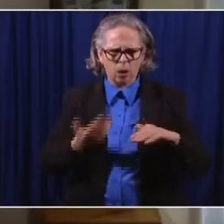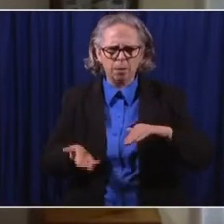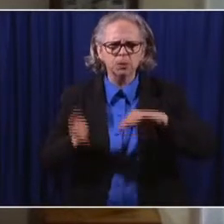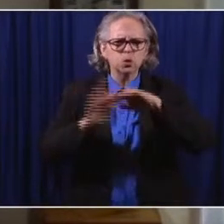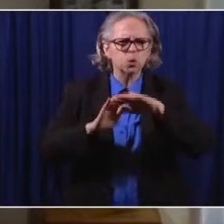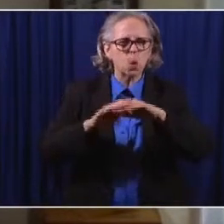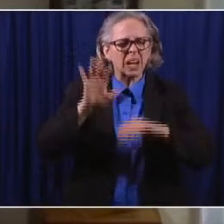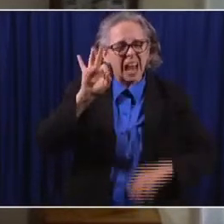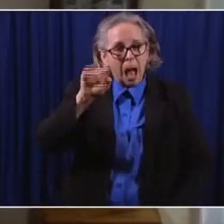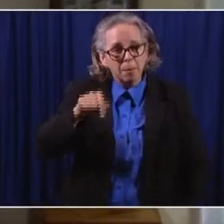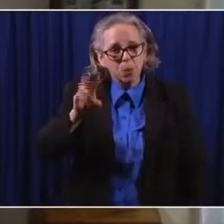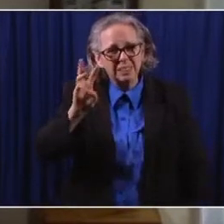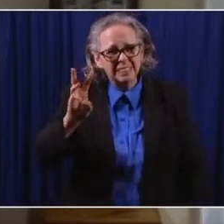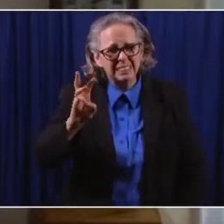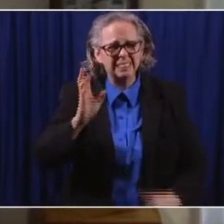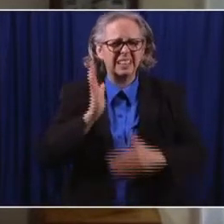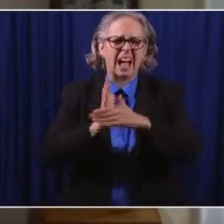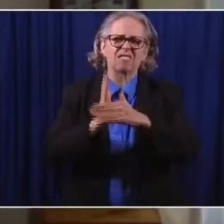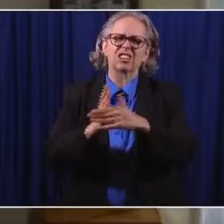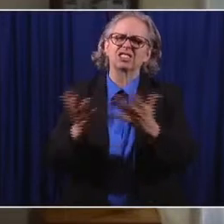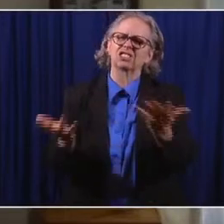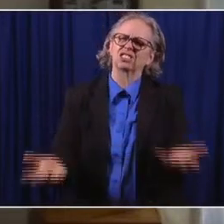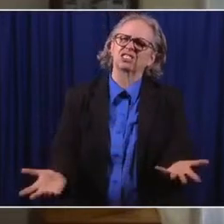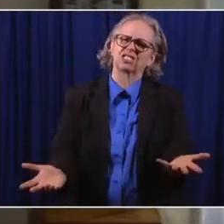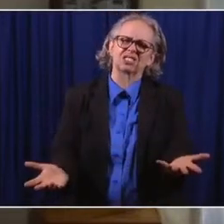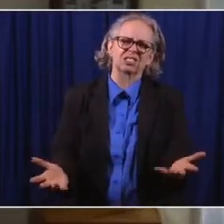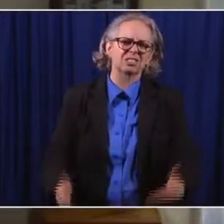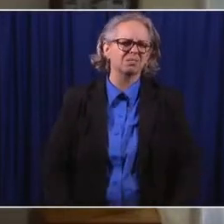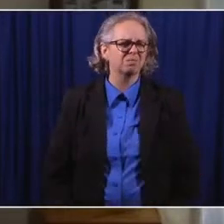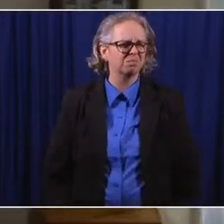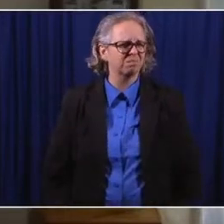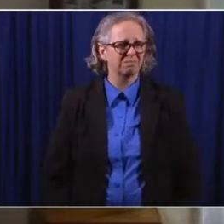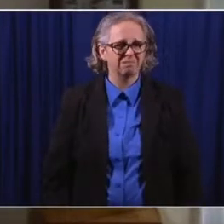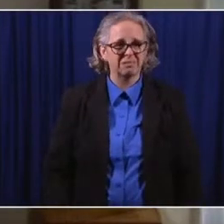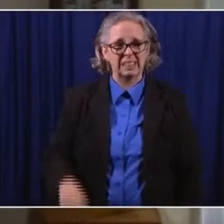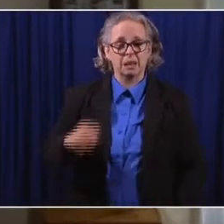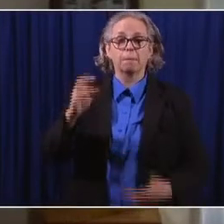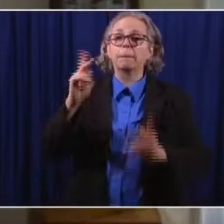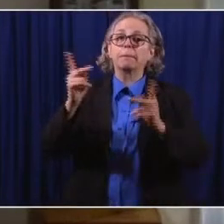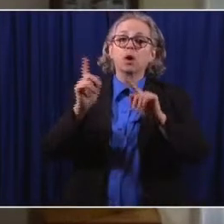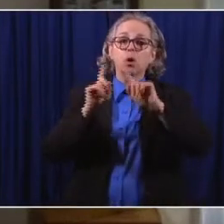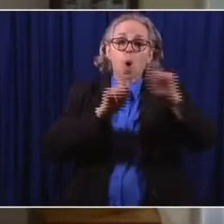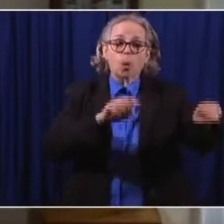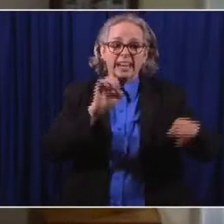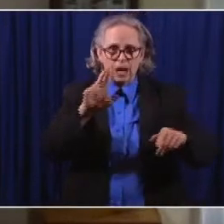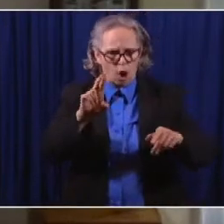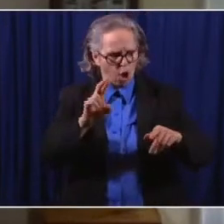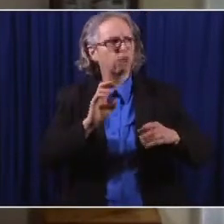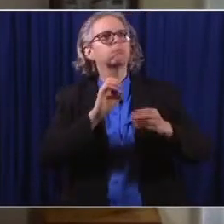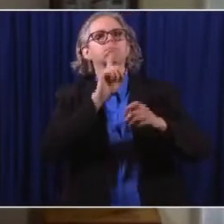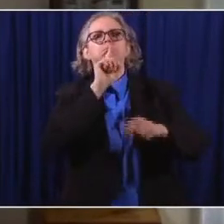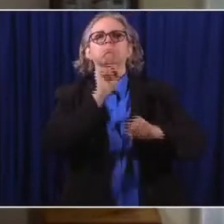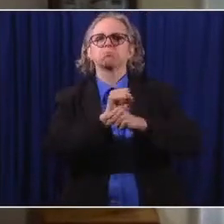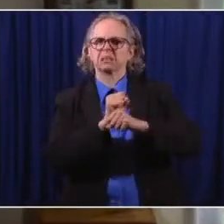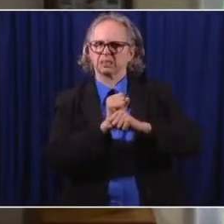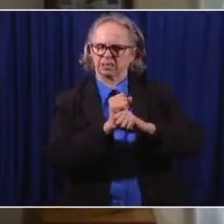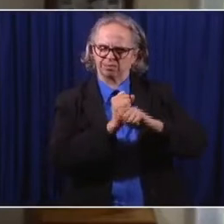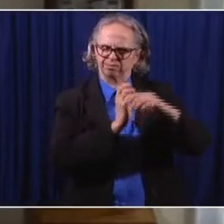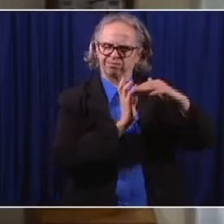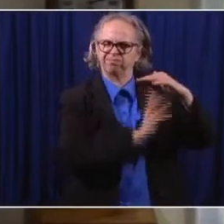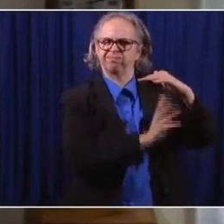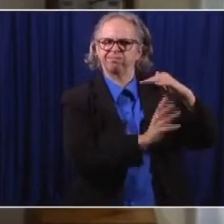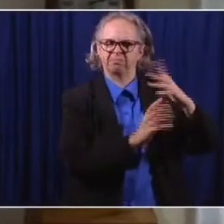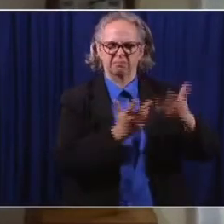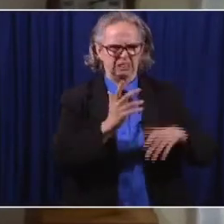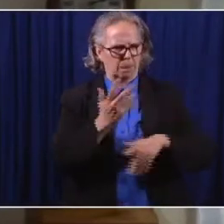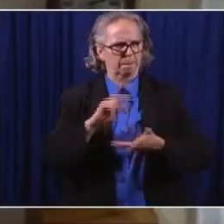a sustained increase in emergency department visits for COVID-like illnesses, which of course are the early warning signs. The